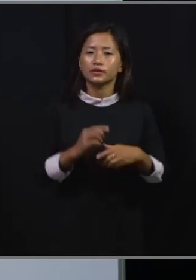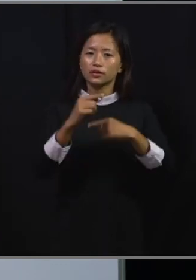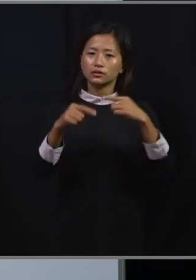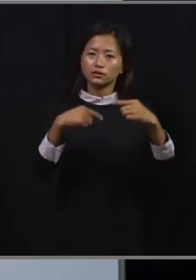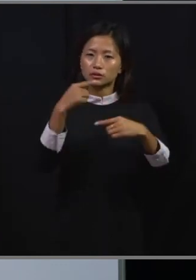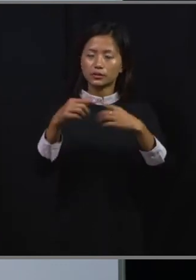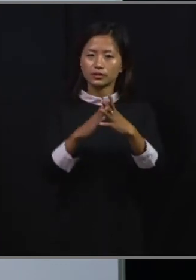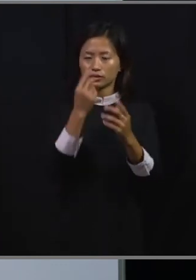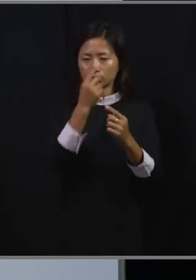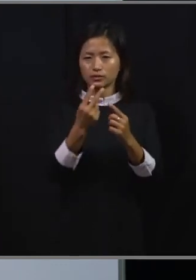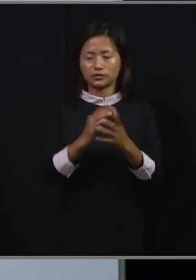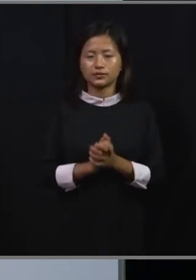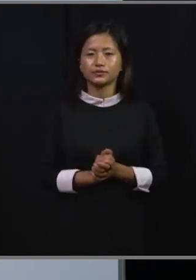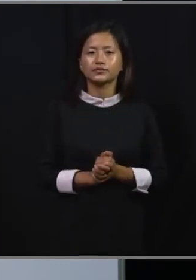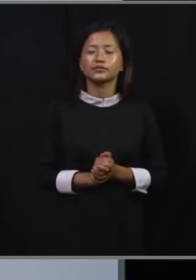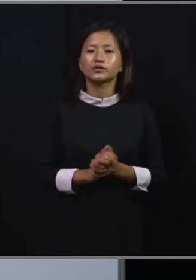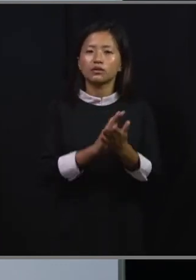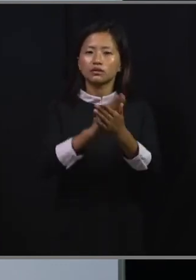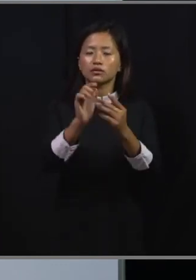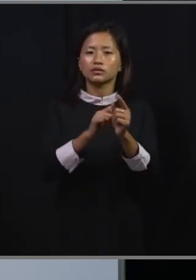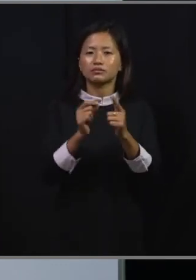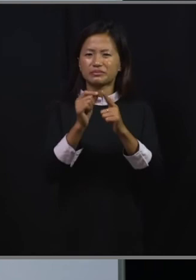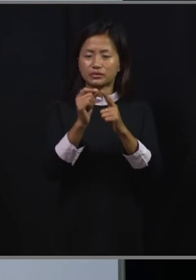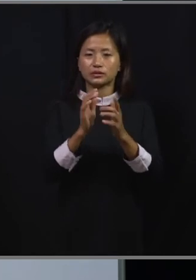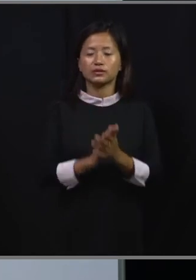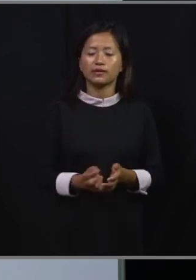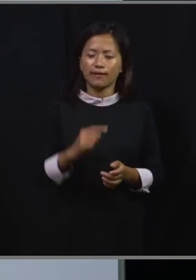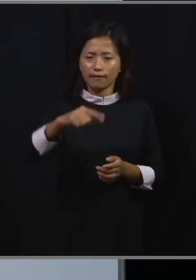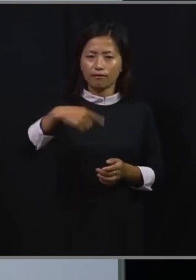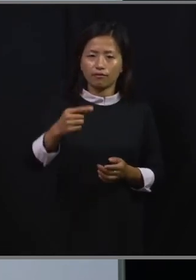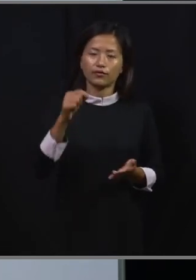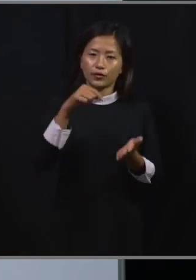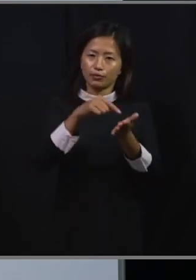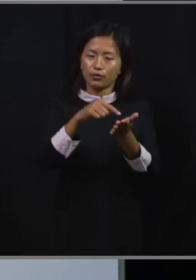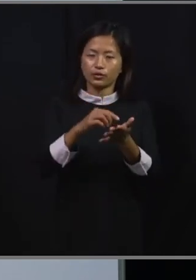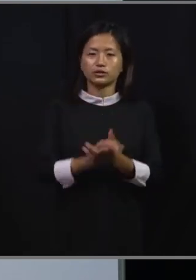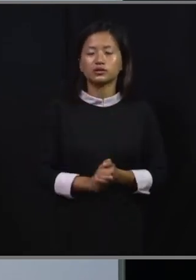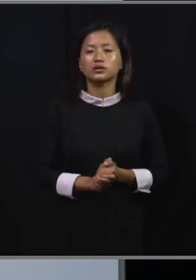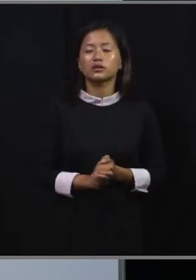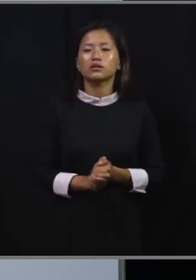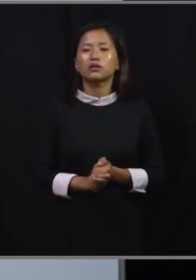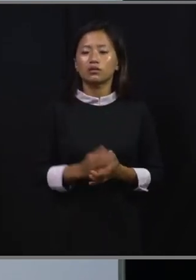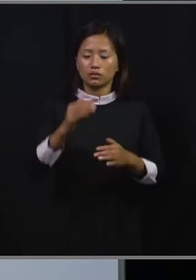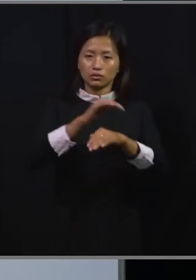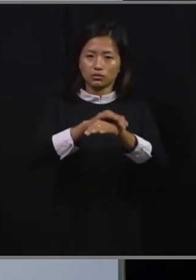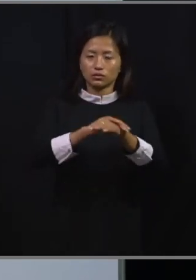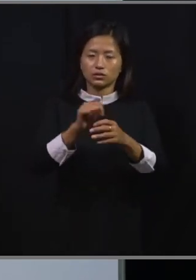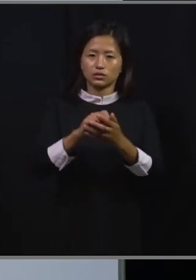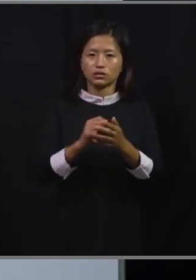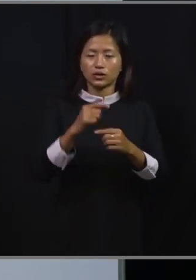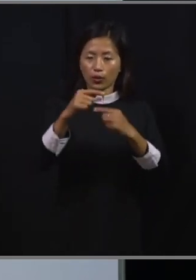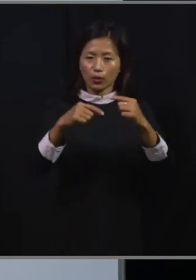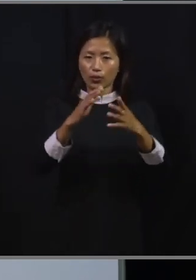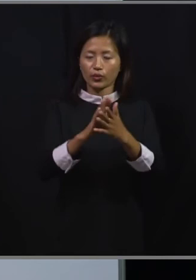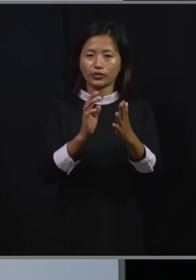spherical like this. Okay. So, according to Heisens principle, every point on this wavefront, suppose if I consider